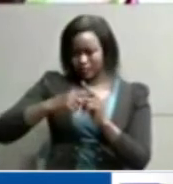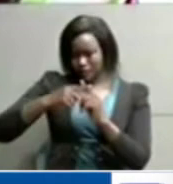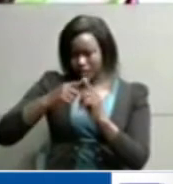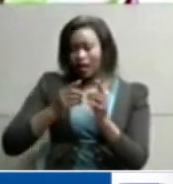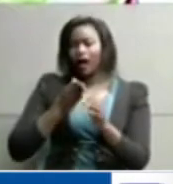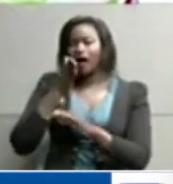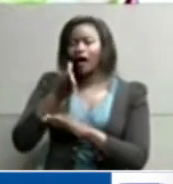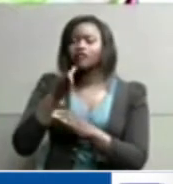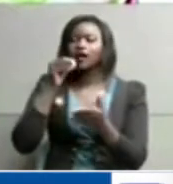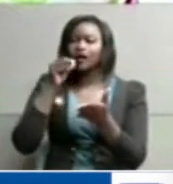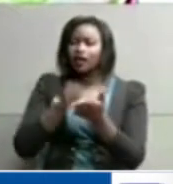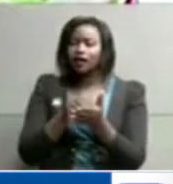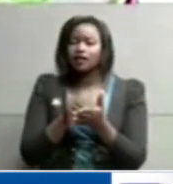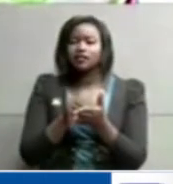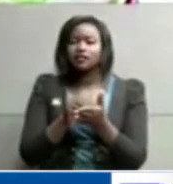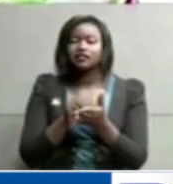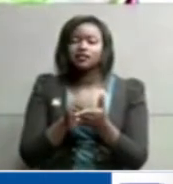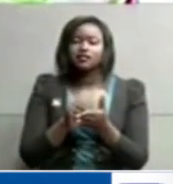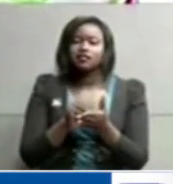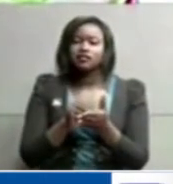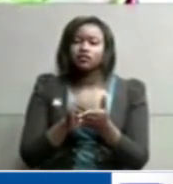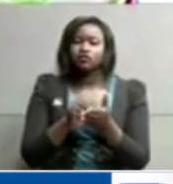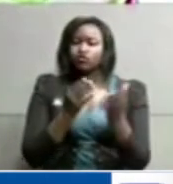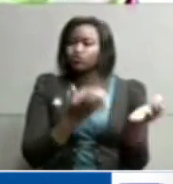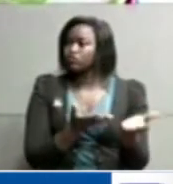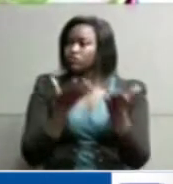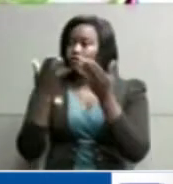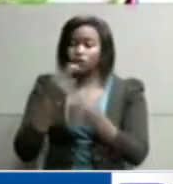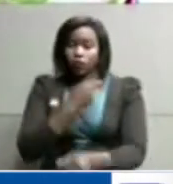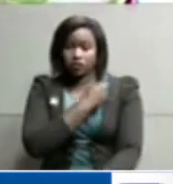to the hospital